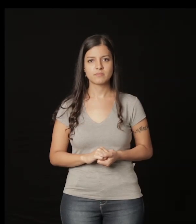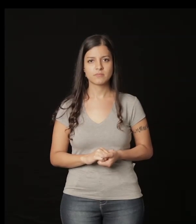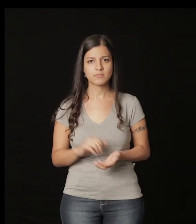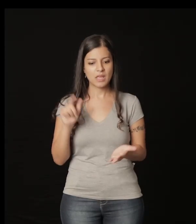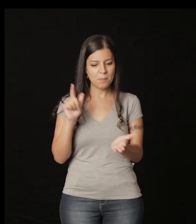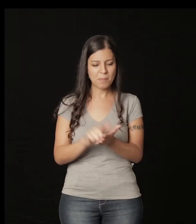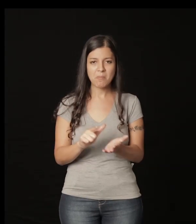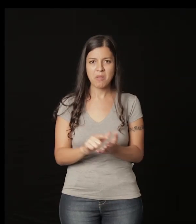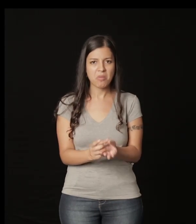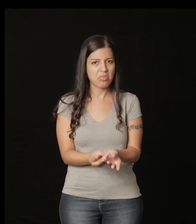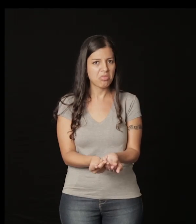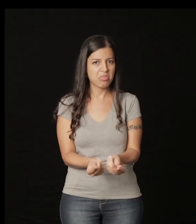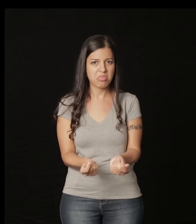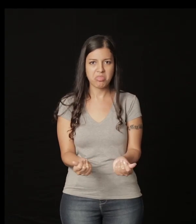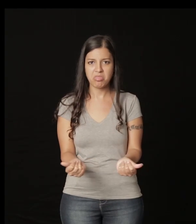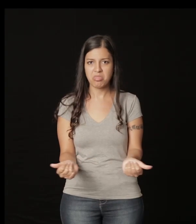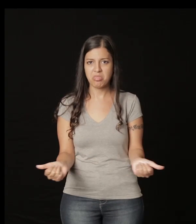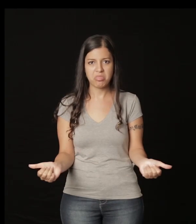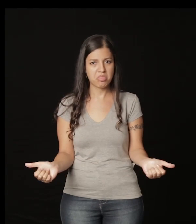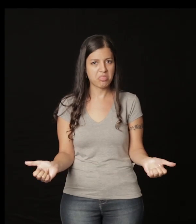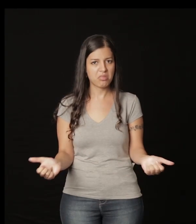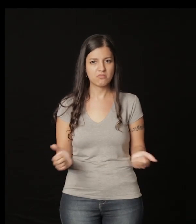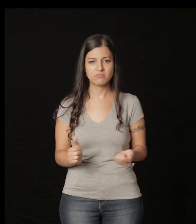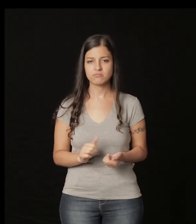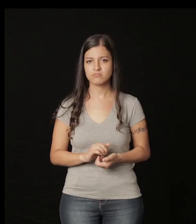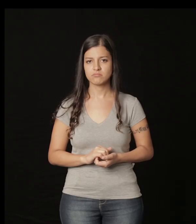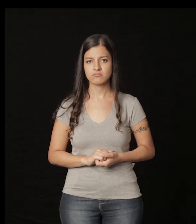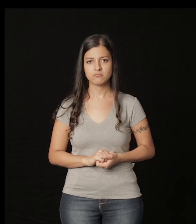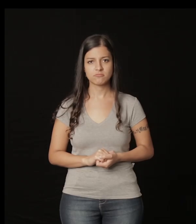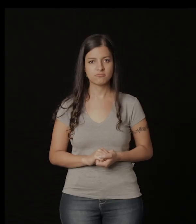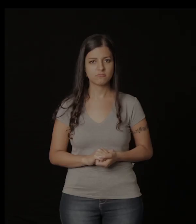inside the box. And we,